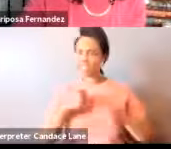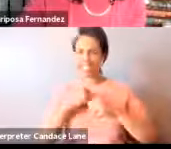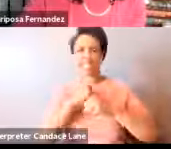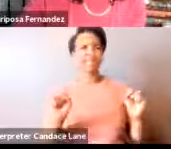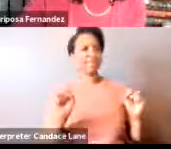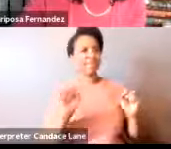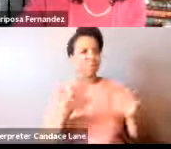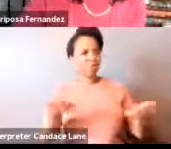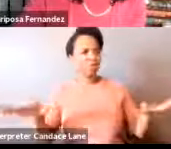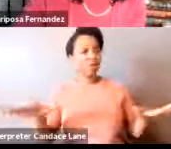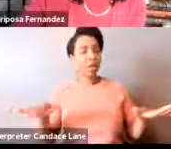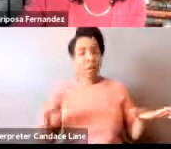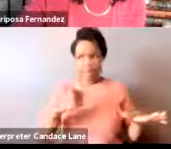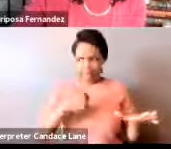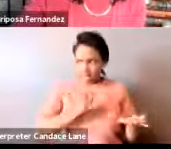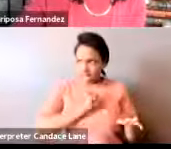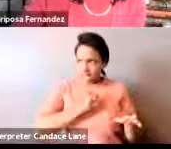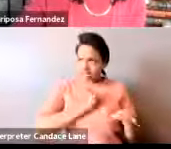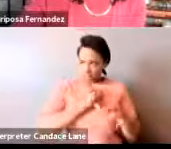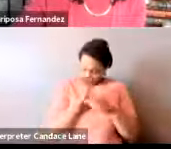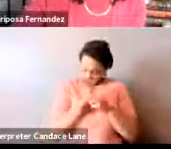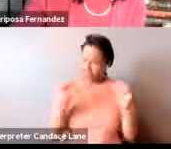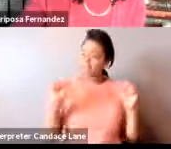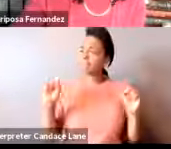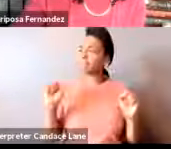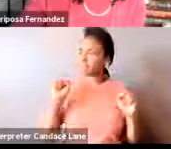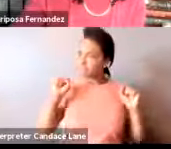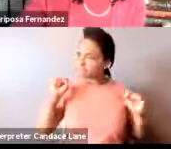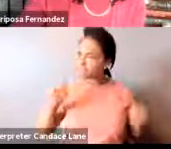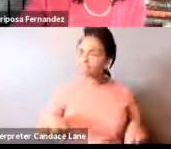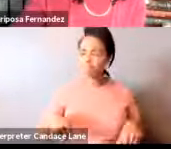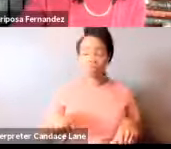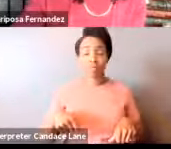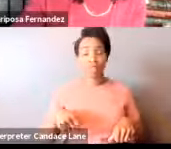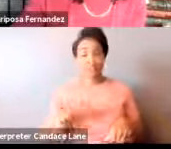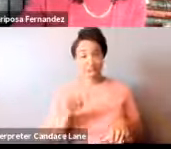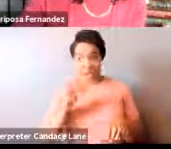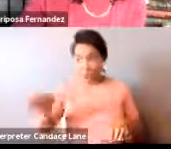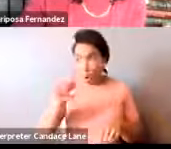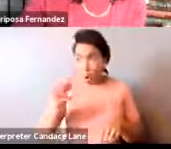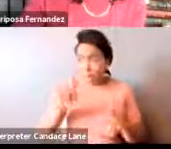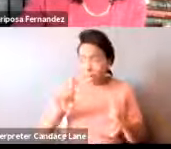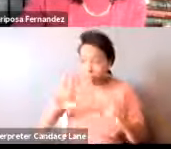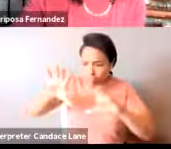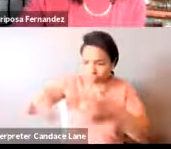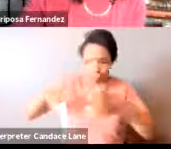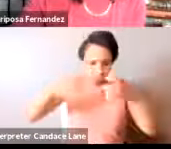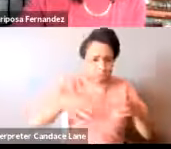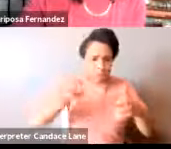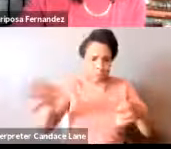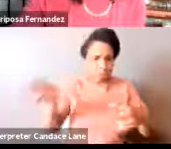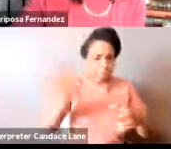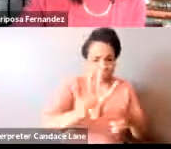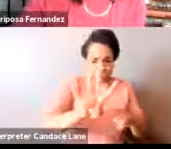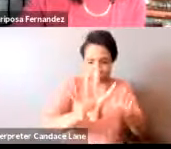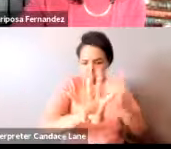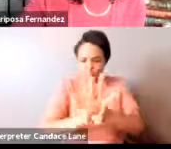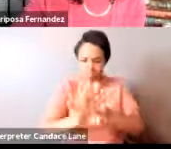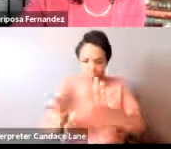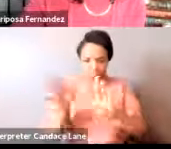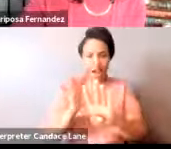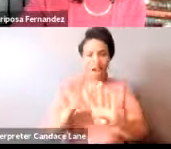wearing it, that somehow I was connected to all the people who went down to Atlanta to save the children, the activists and church